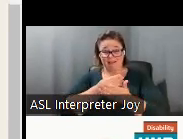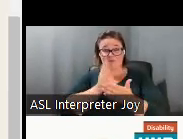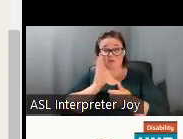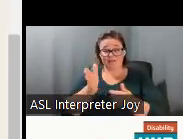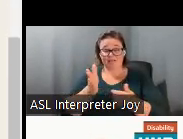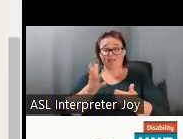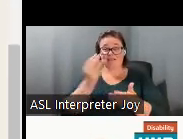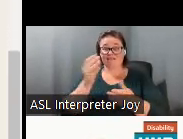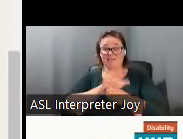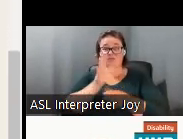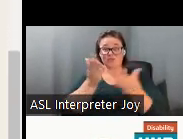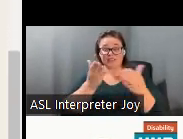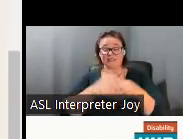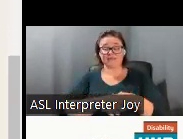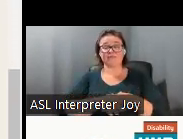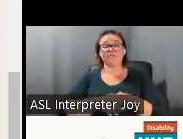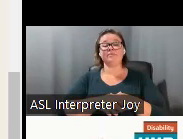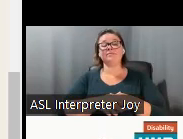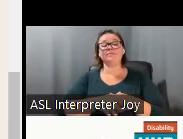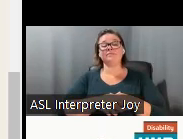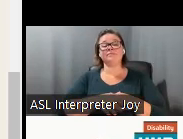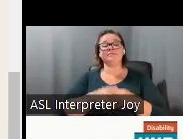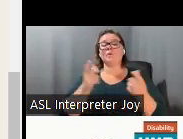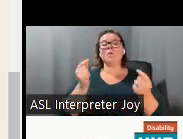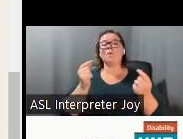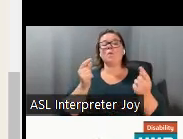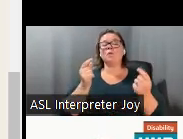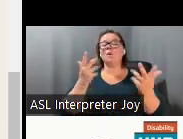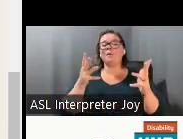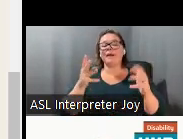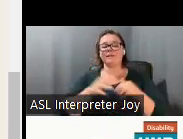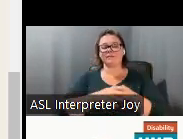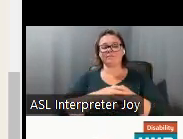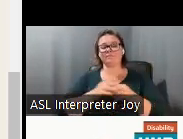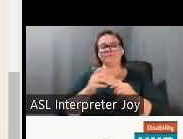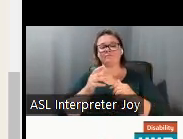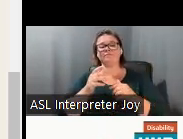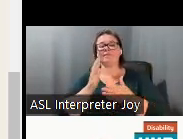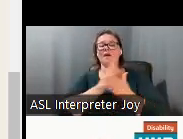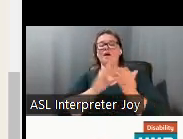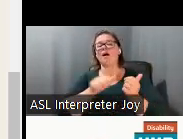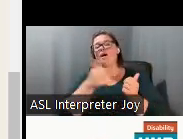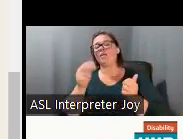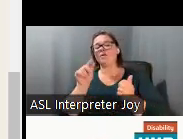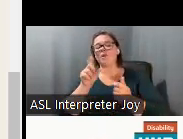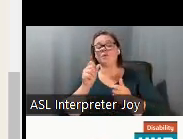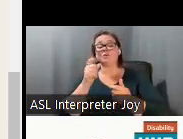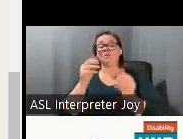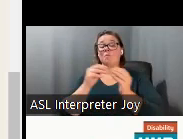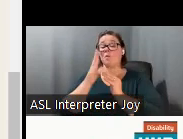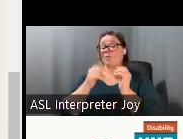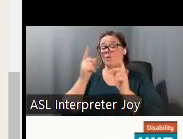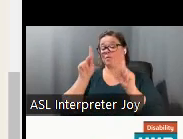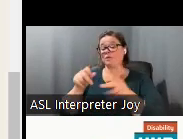services? Steps that I've taken. What have I already done? And some other notes. More than one person is helping me.